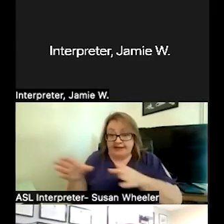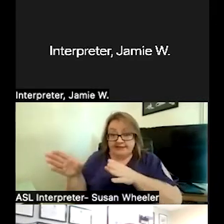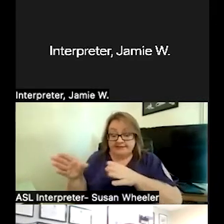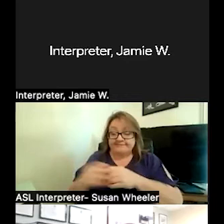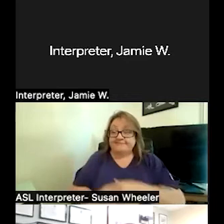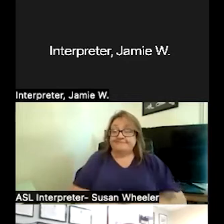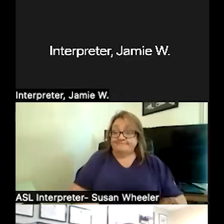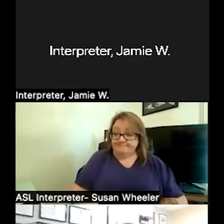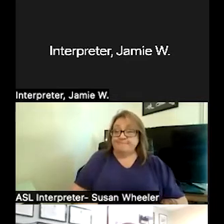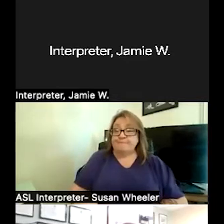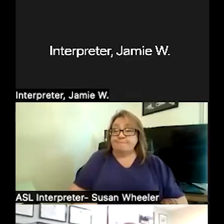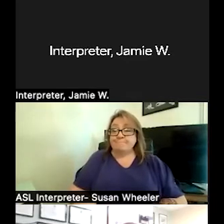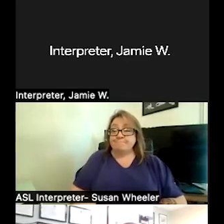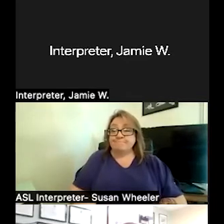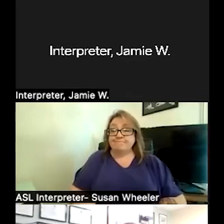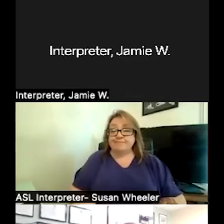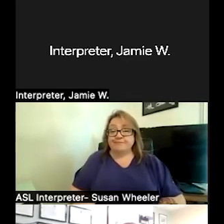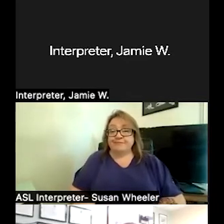Next.